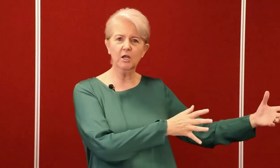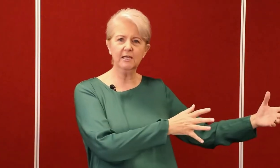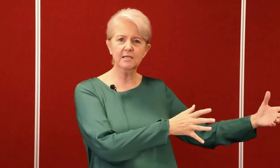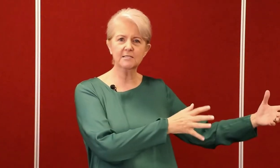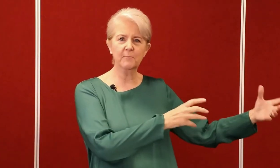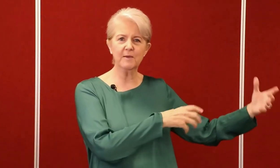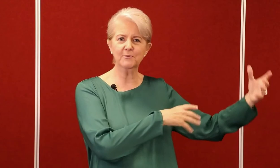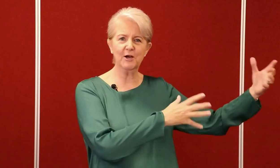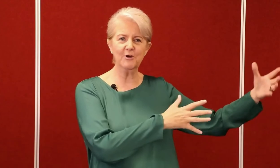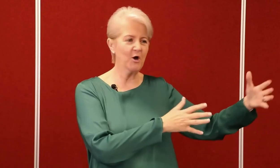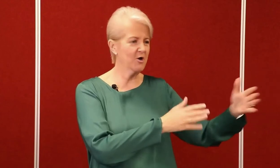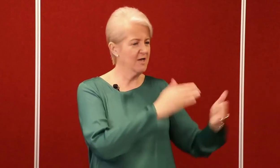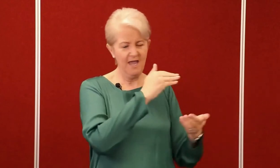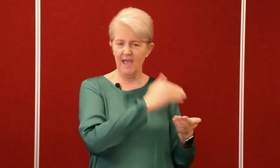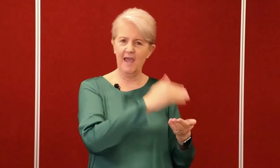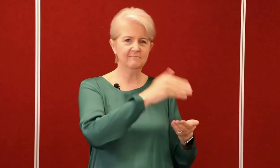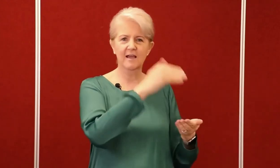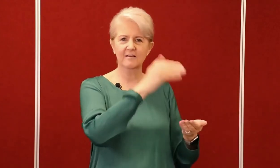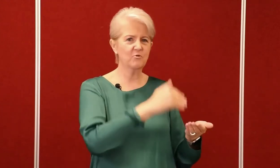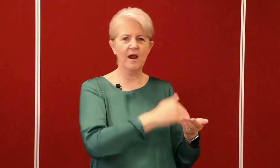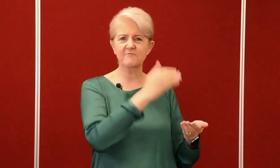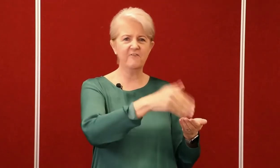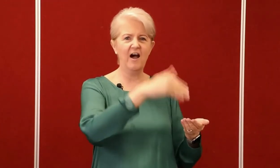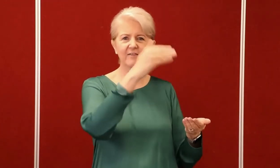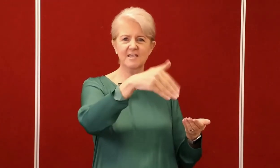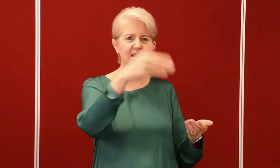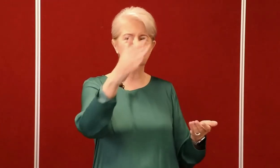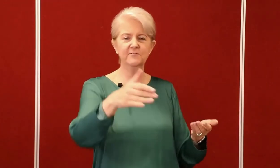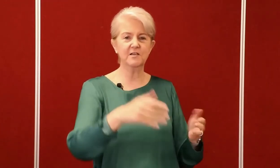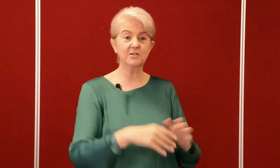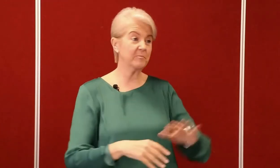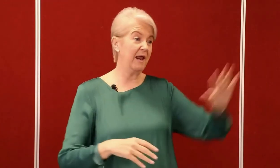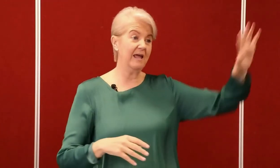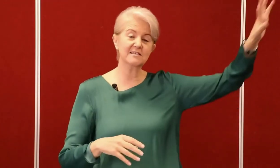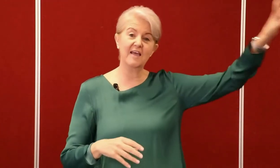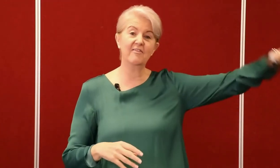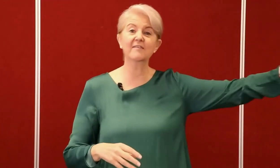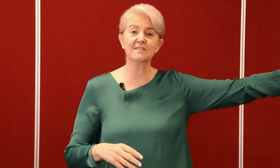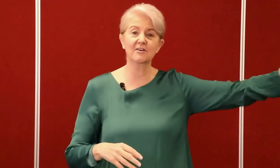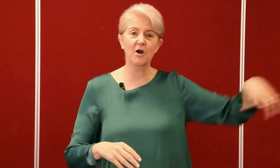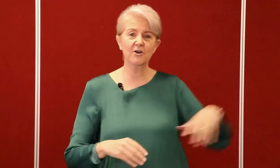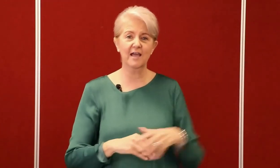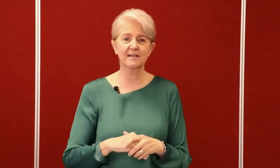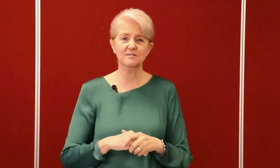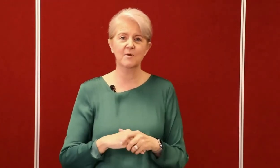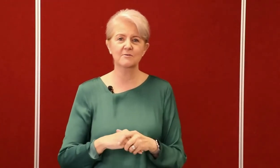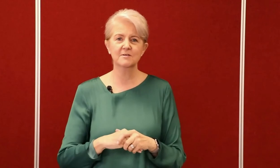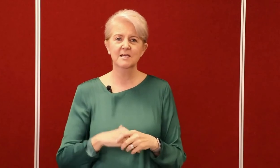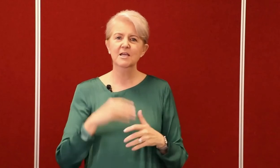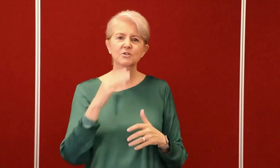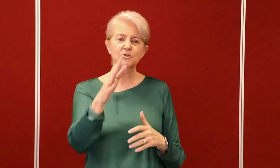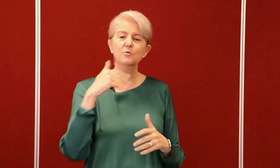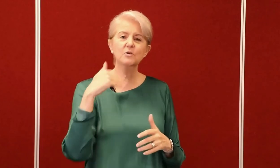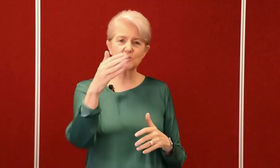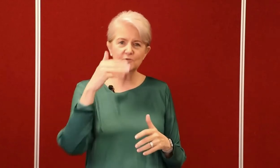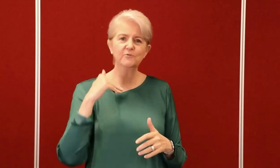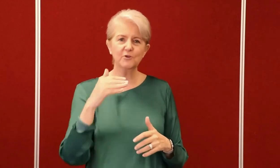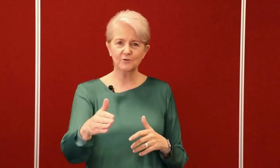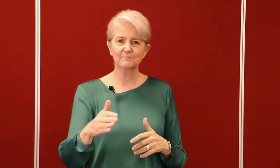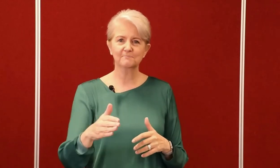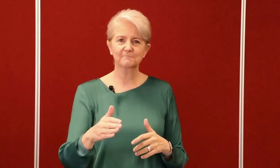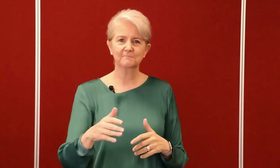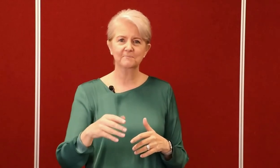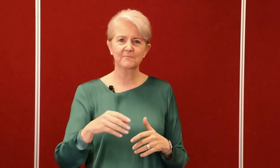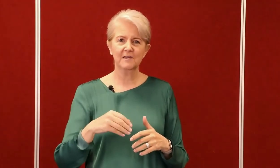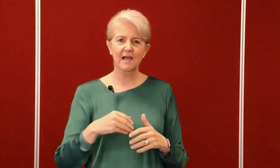my colleagues and people that I know had great 5, 10, 15 year plans, and they've done okay as well. Do what's good for